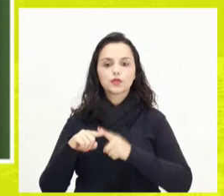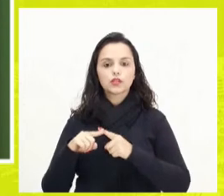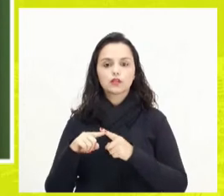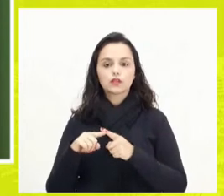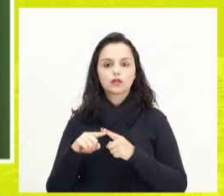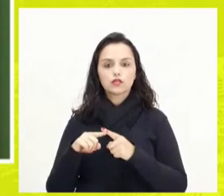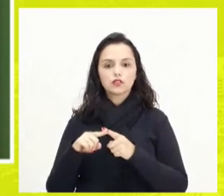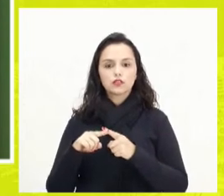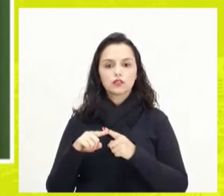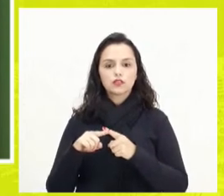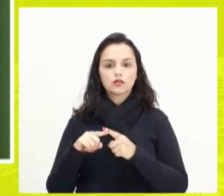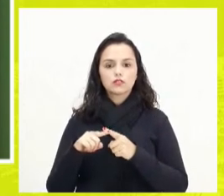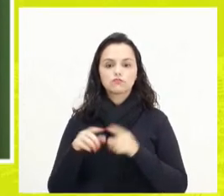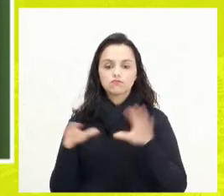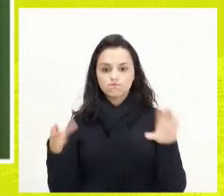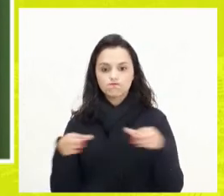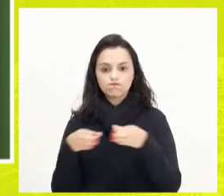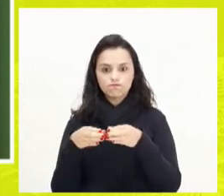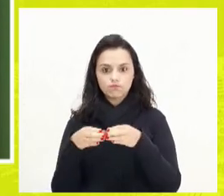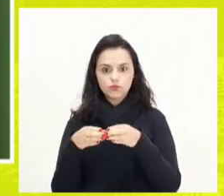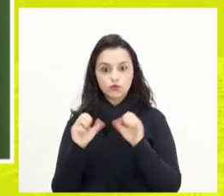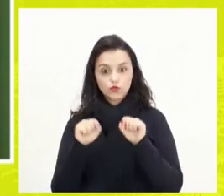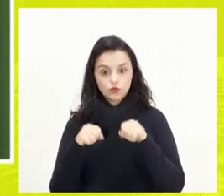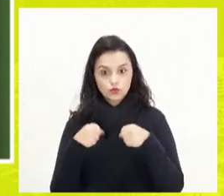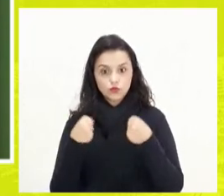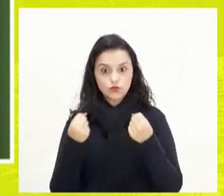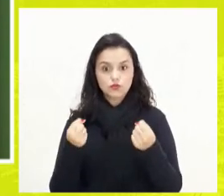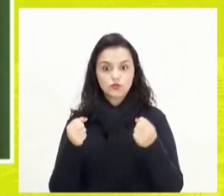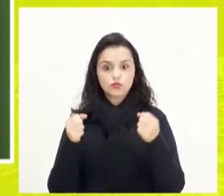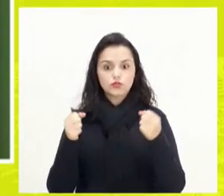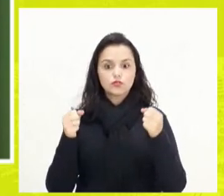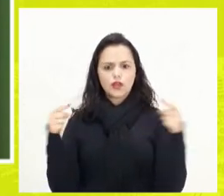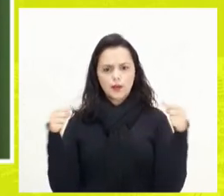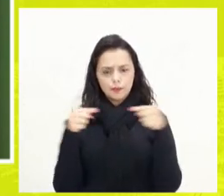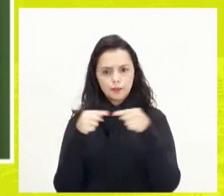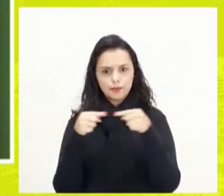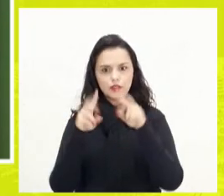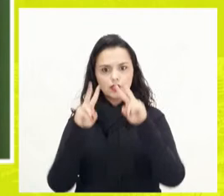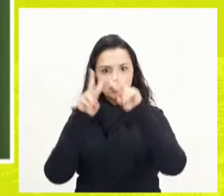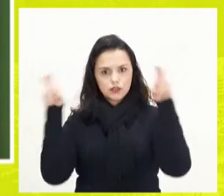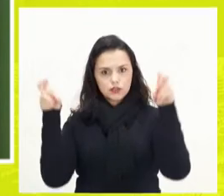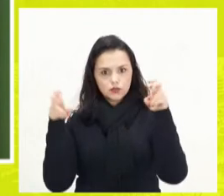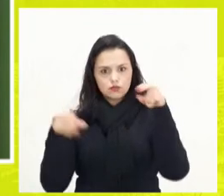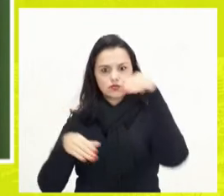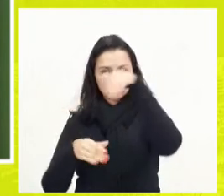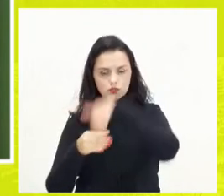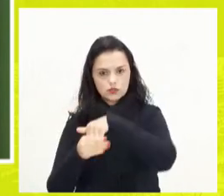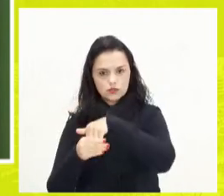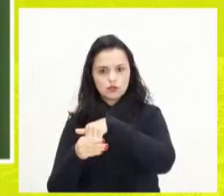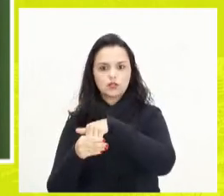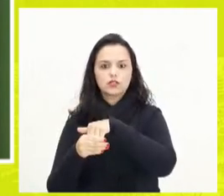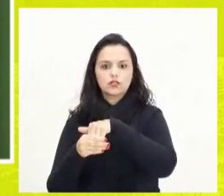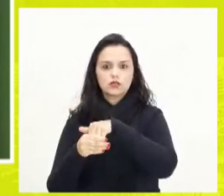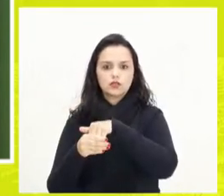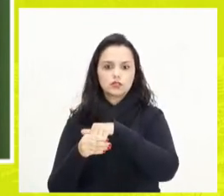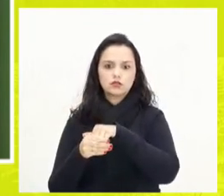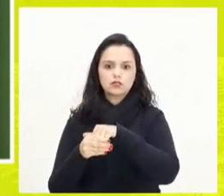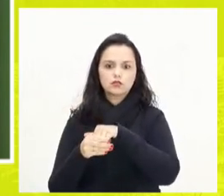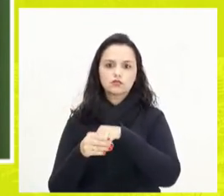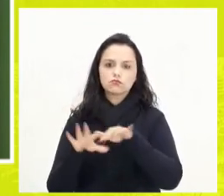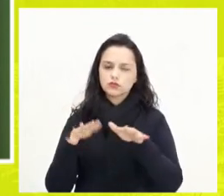well i mean of course there are some particularities because they really do only with uh